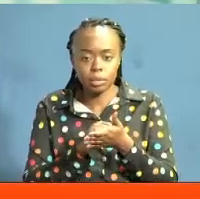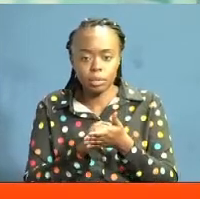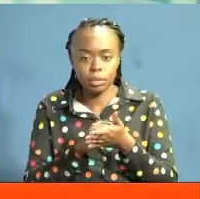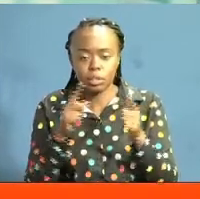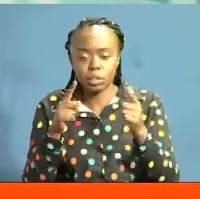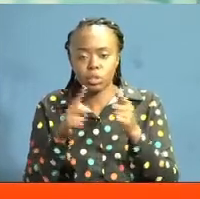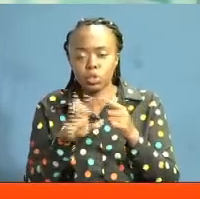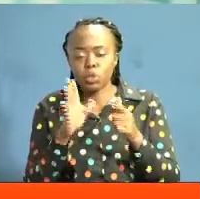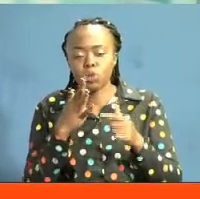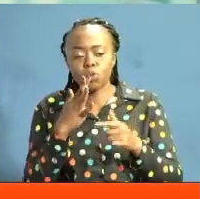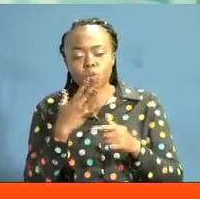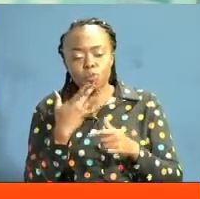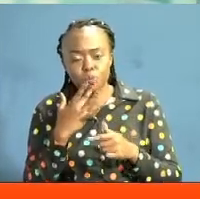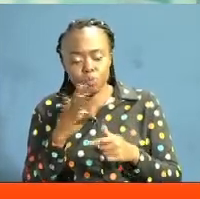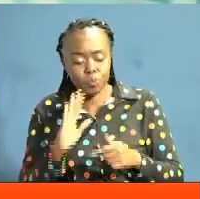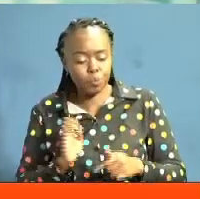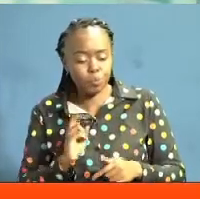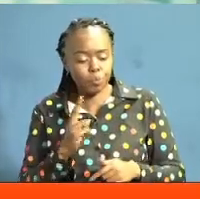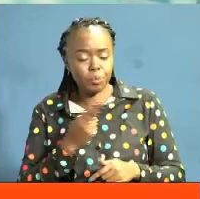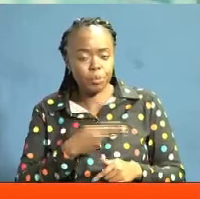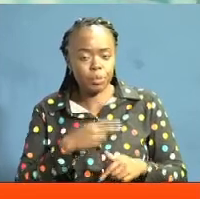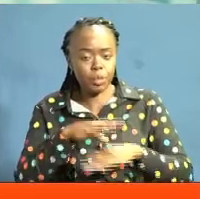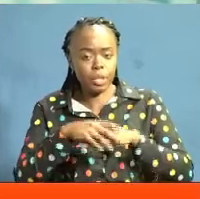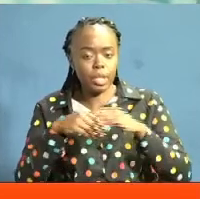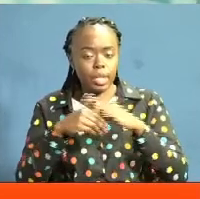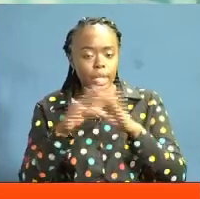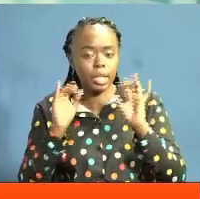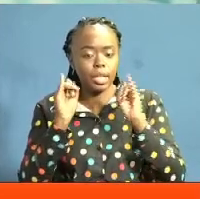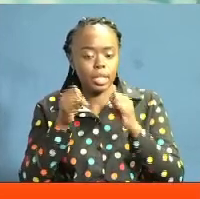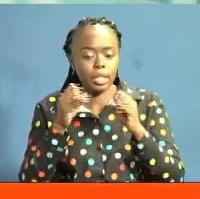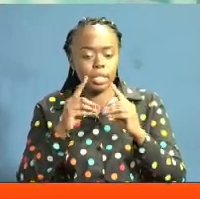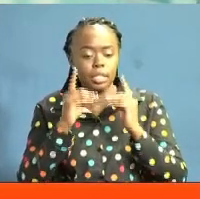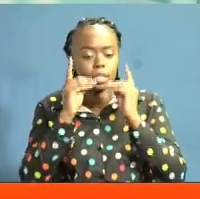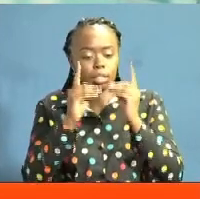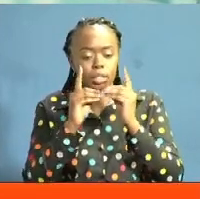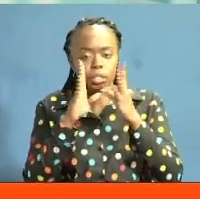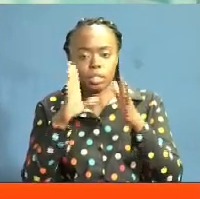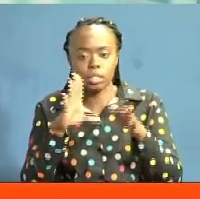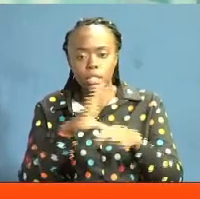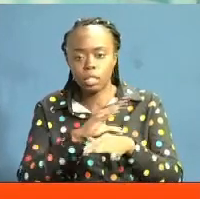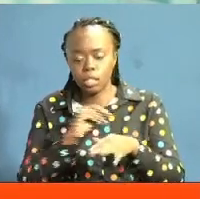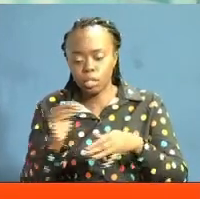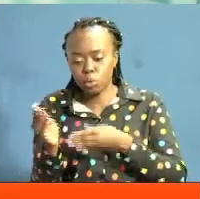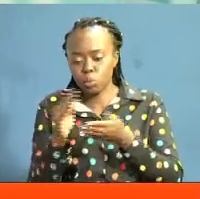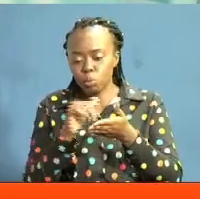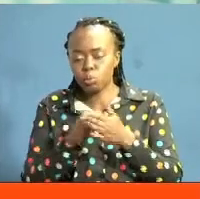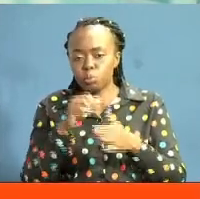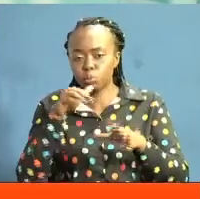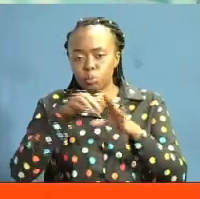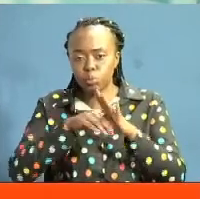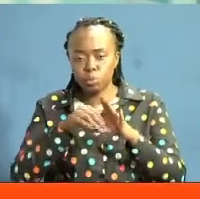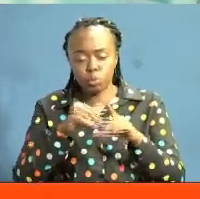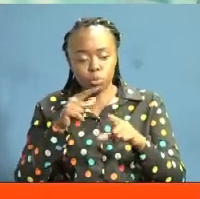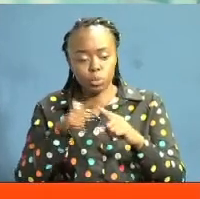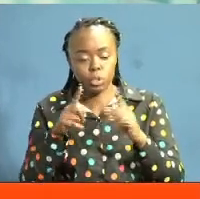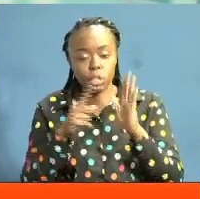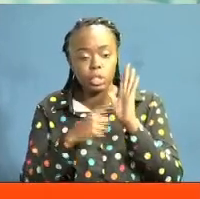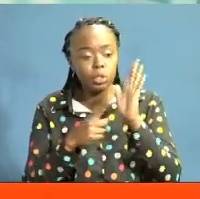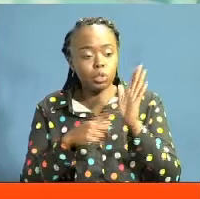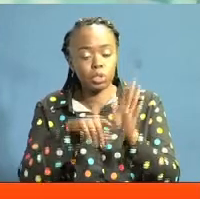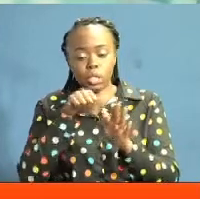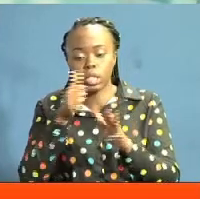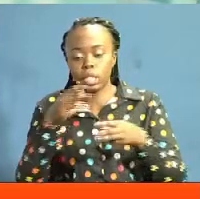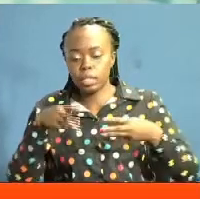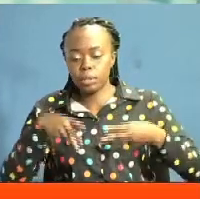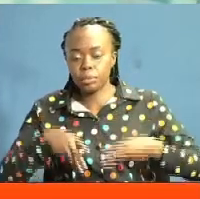to favor us. We can create a new direction and we can bring that into a spotlight to show others the